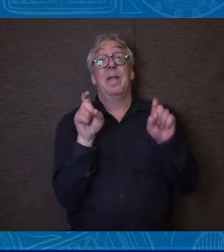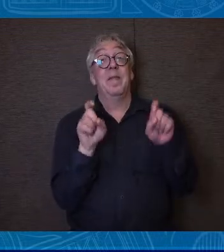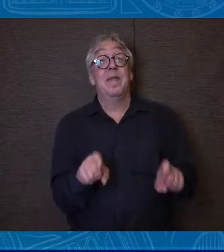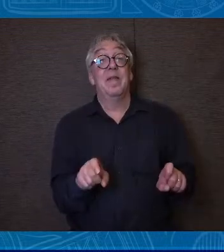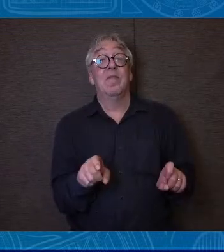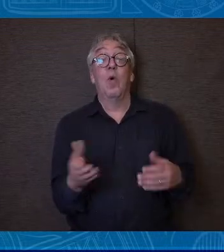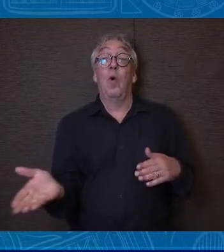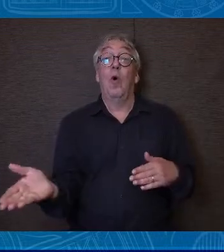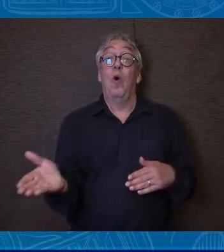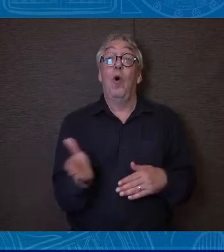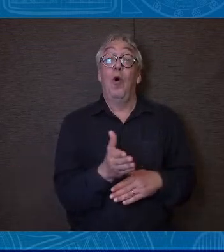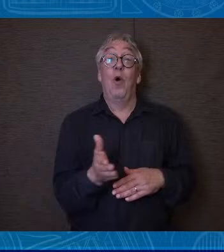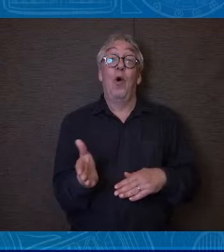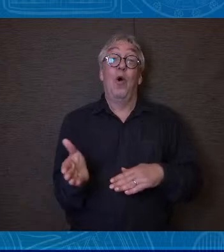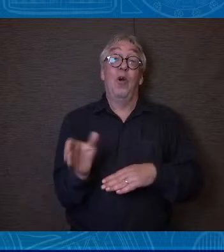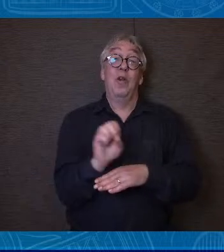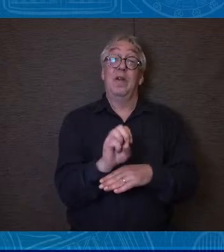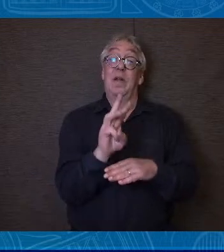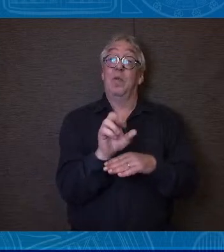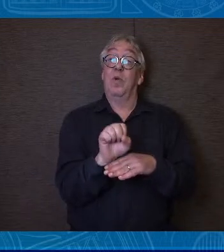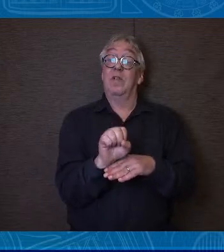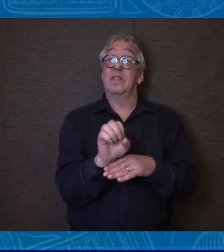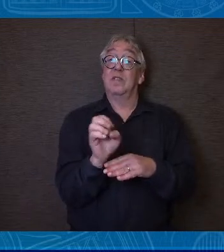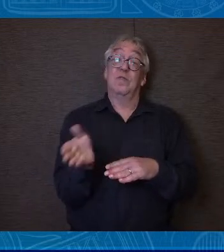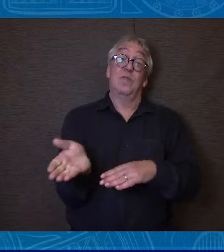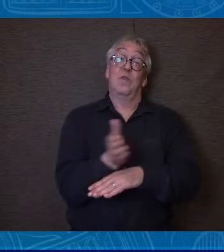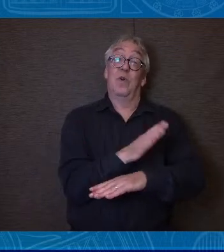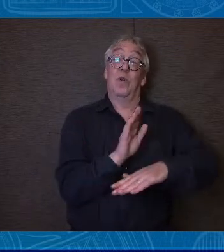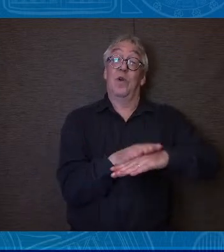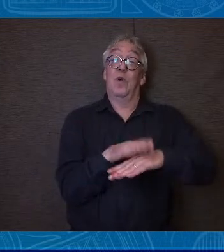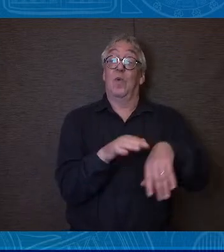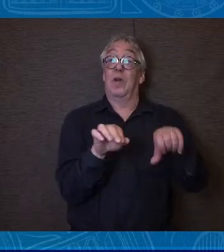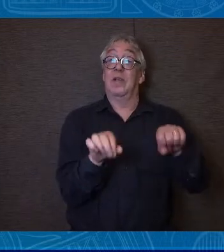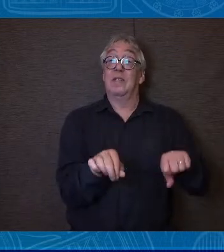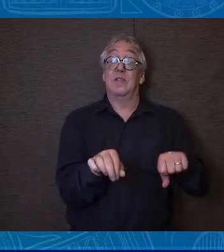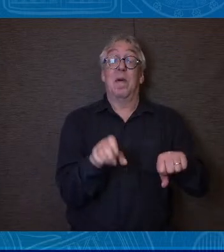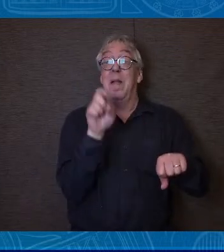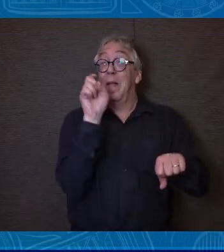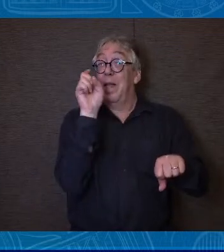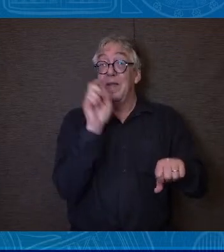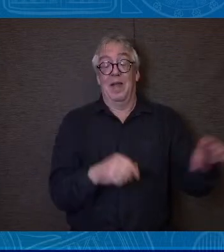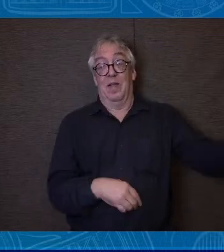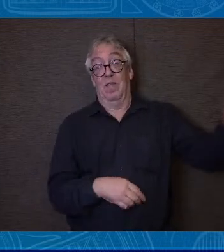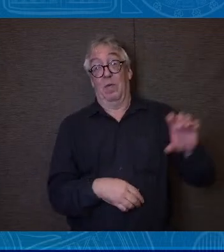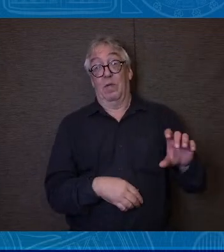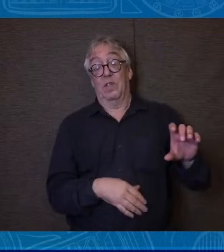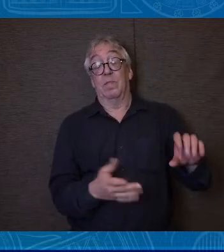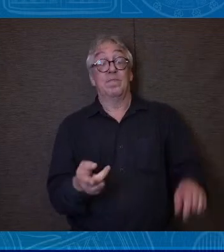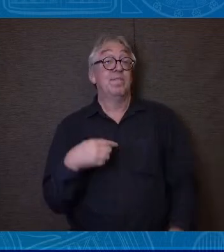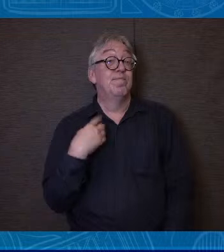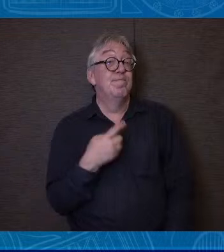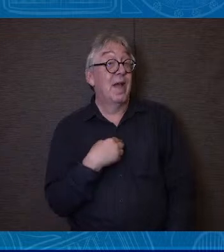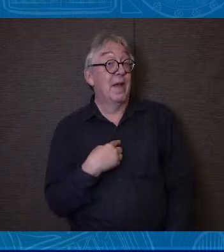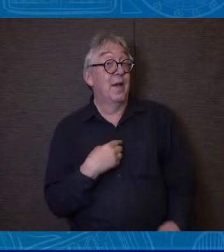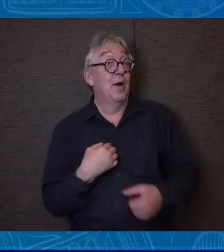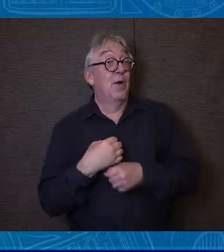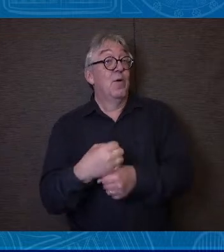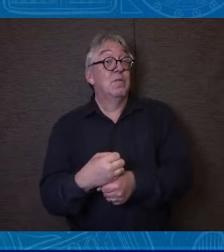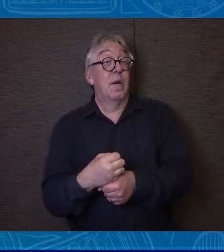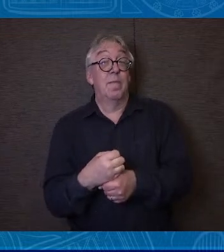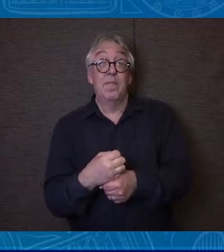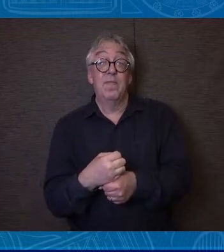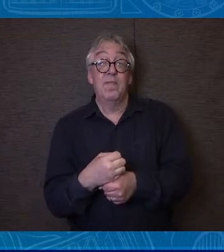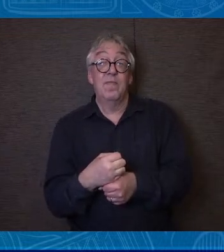early warning systems. So that's where CRUISE comes in. So I'm from the Climate Risk Early Warning System